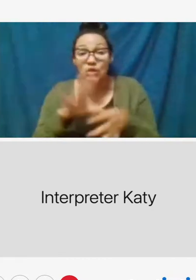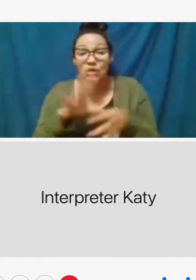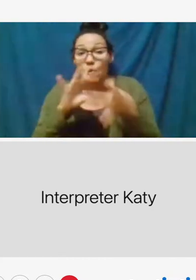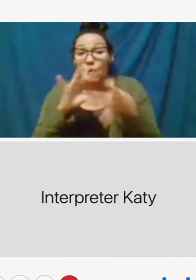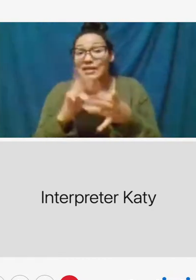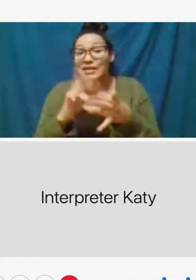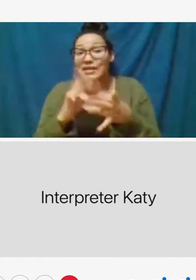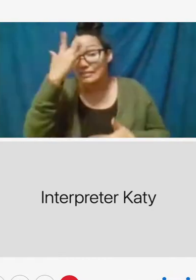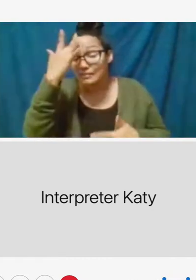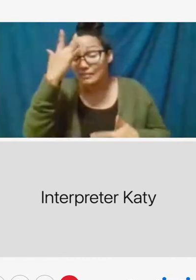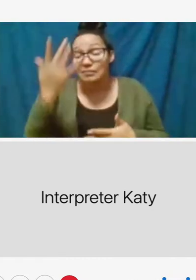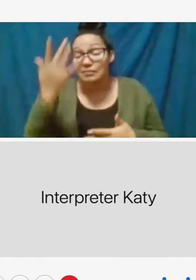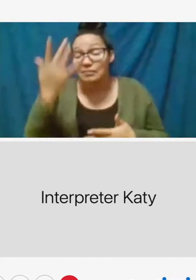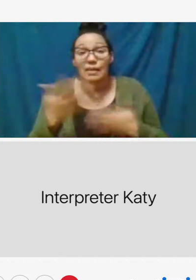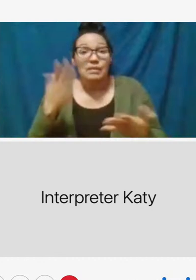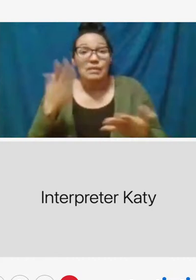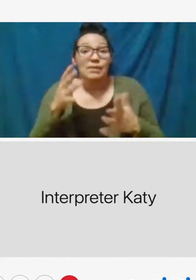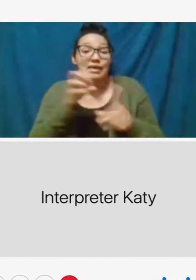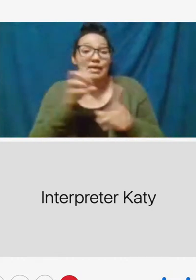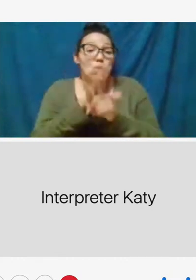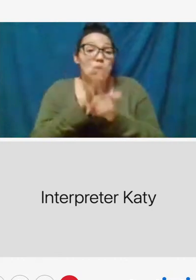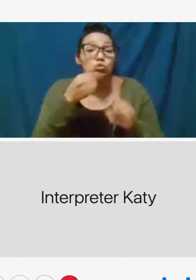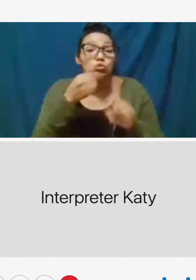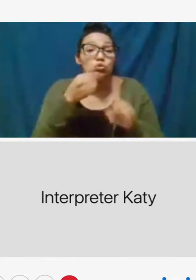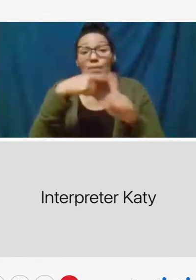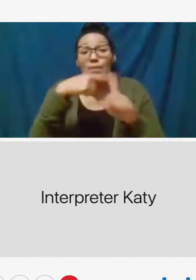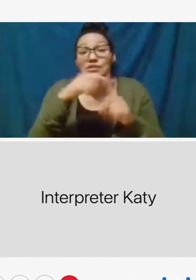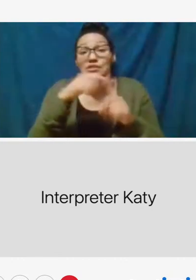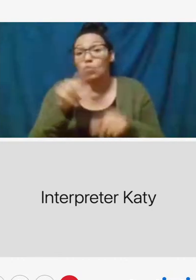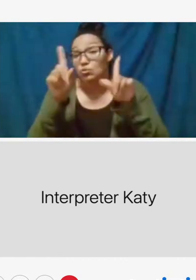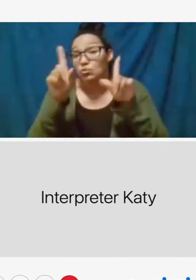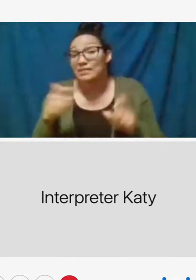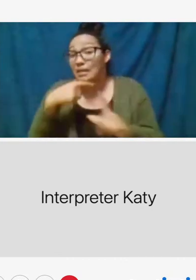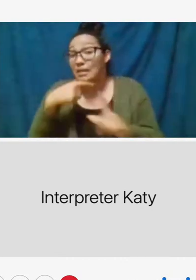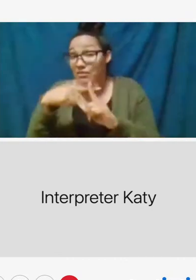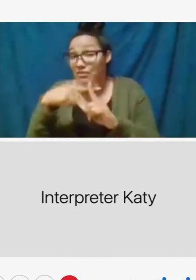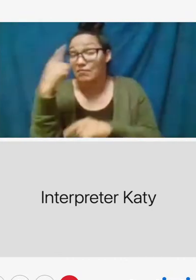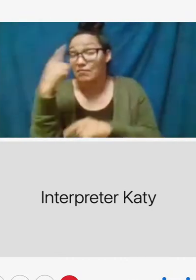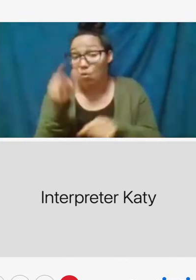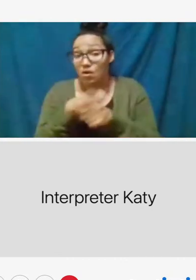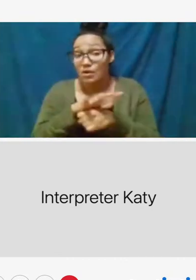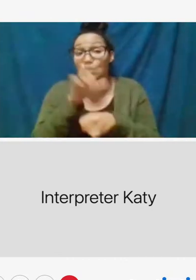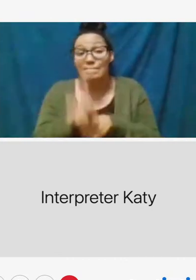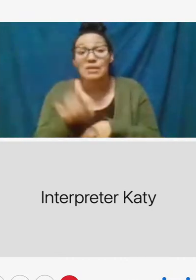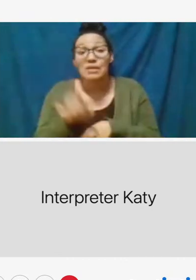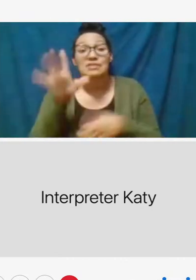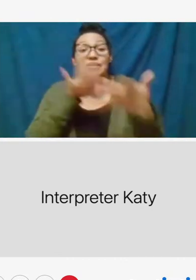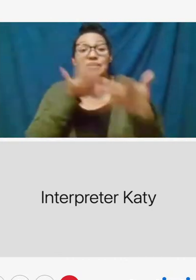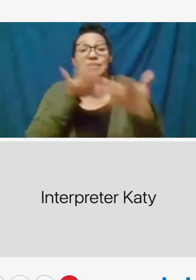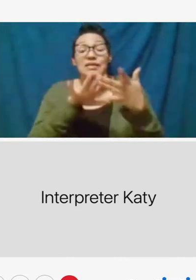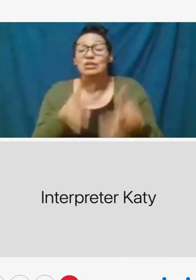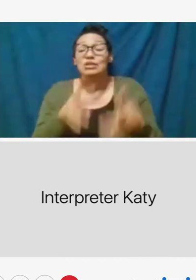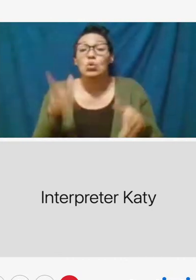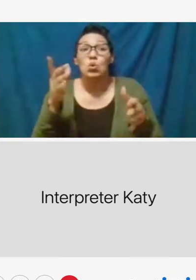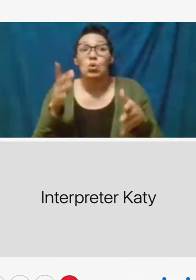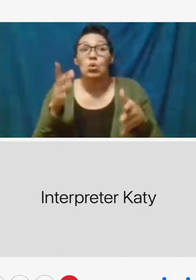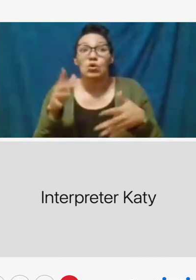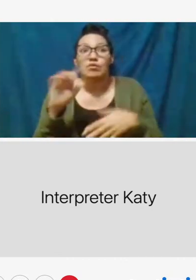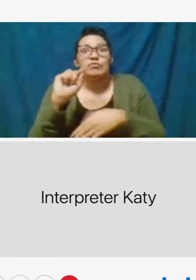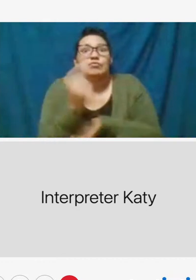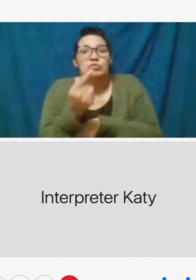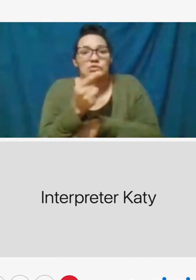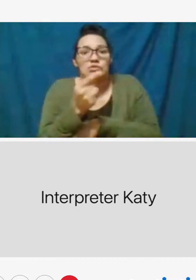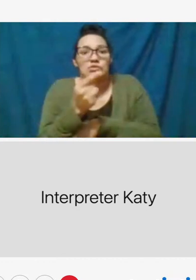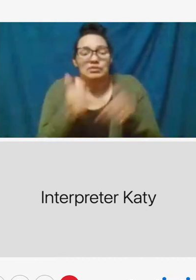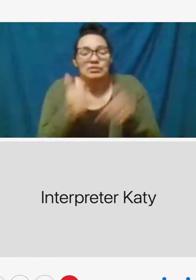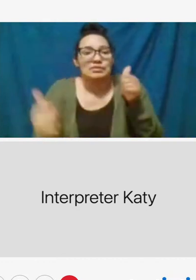a positive individual or you tested positive for covid-19 you must contact your immediate supervisor and this this triggers the contact tracing